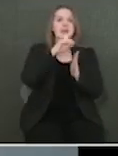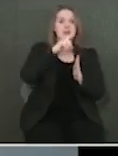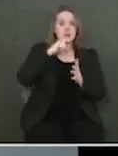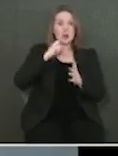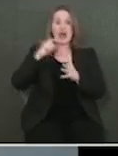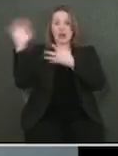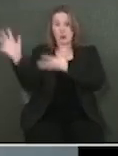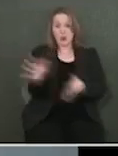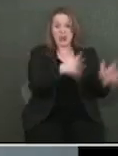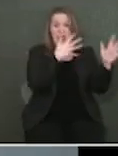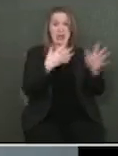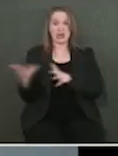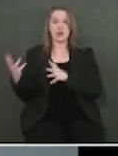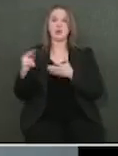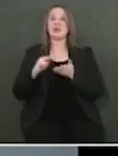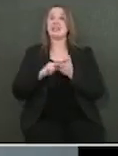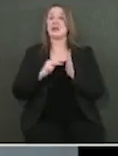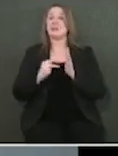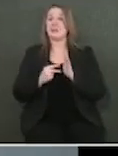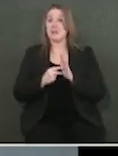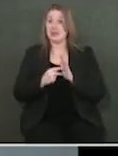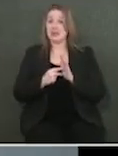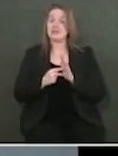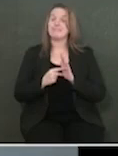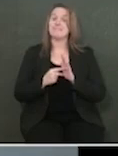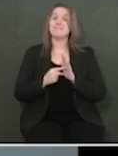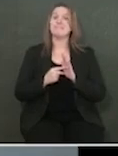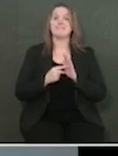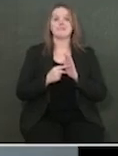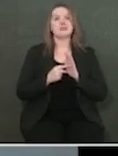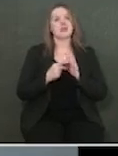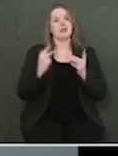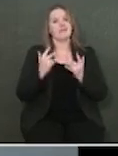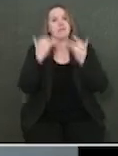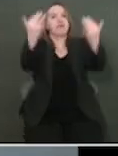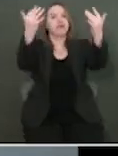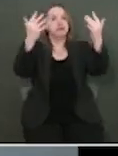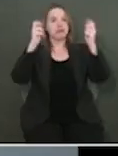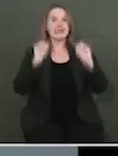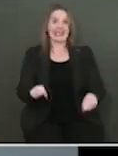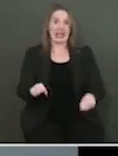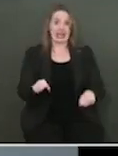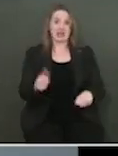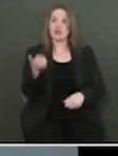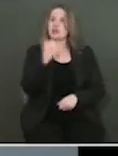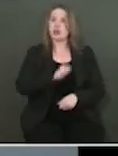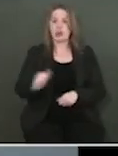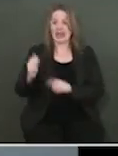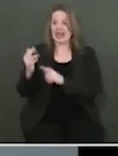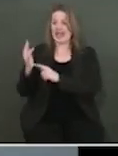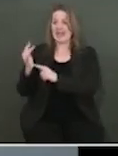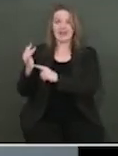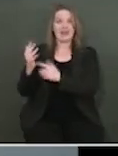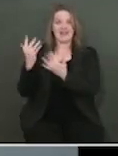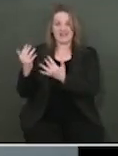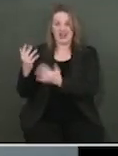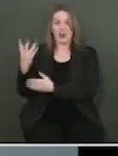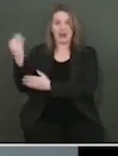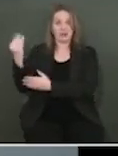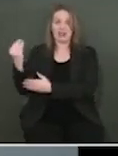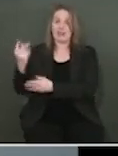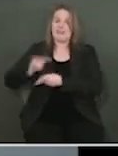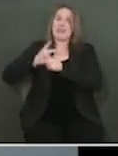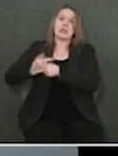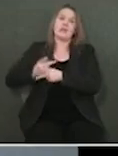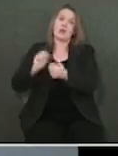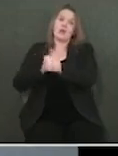wind. So dry air and wind equals a good recipe for fire to take off and get away from you. So any open flames outside, be extremely careful and avoid